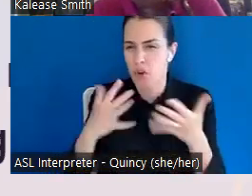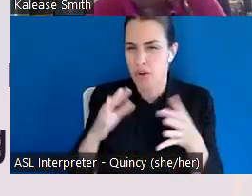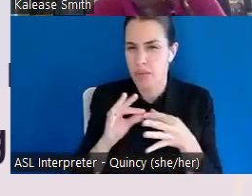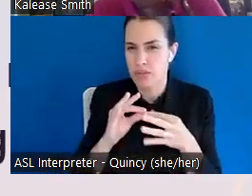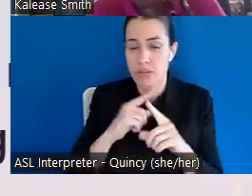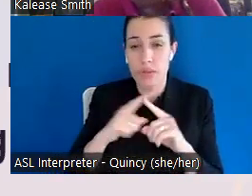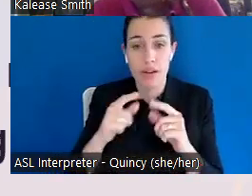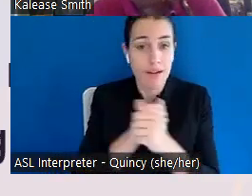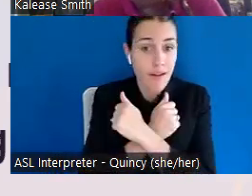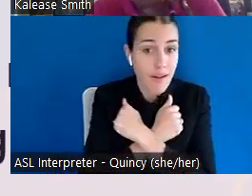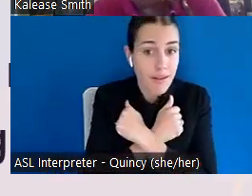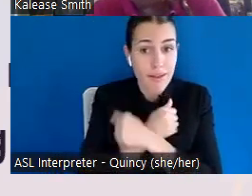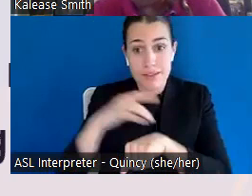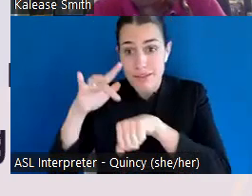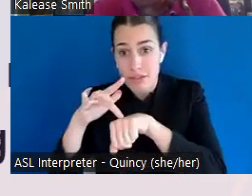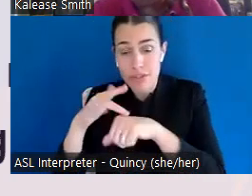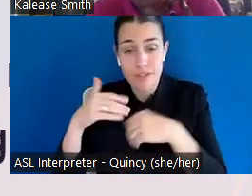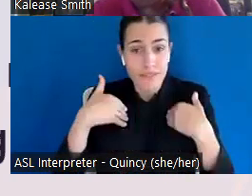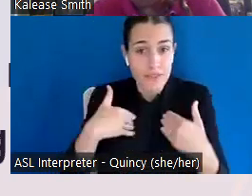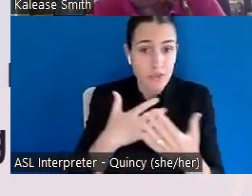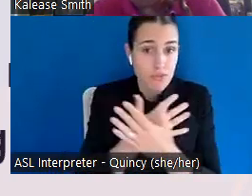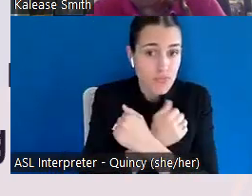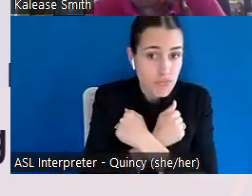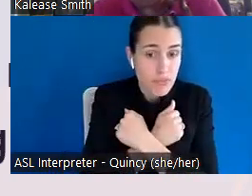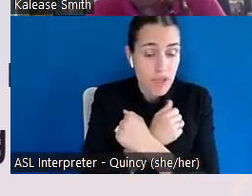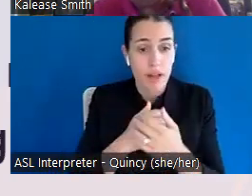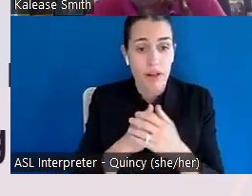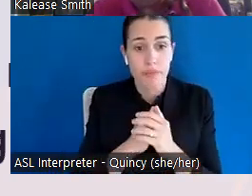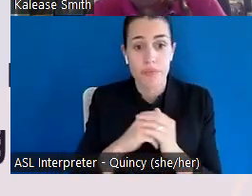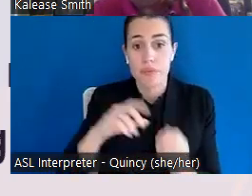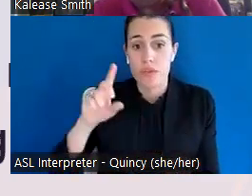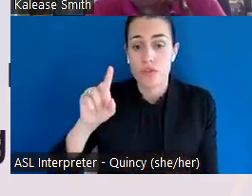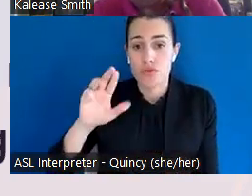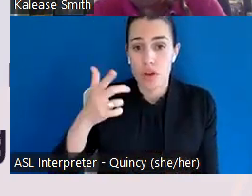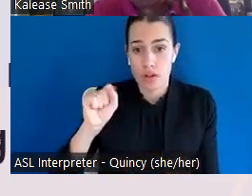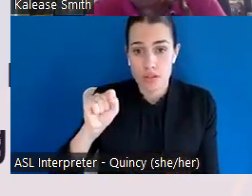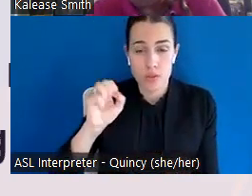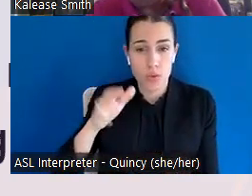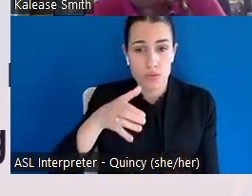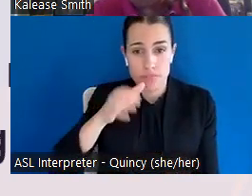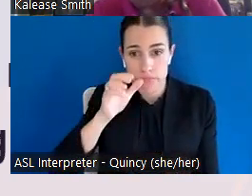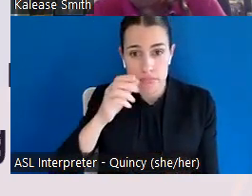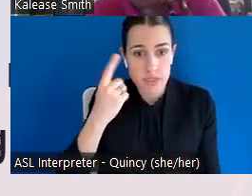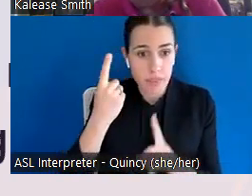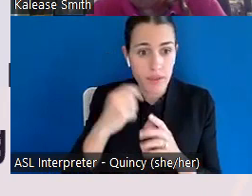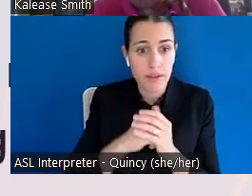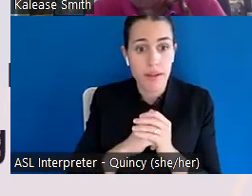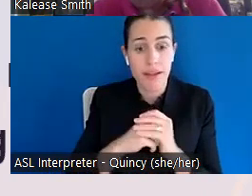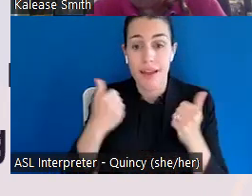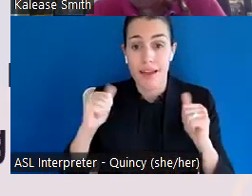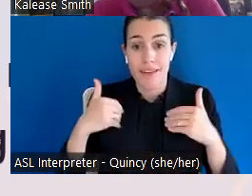about hugs, touch, physical affection, taking drugs or substances, any physical contact that's